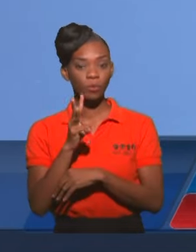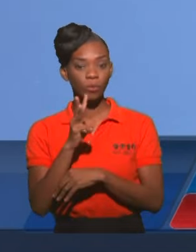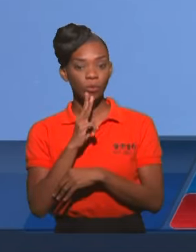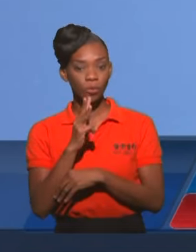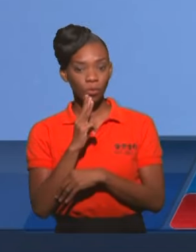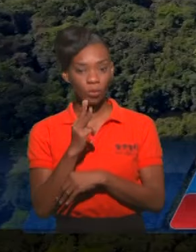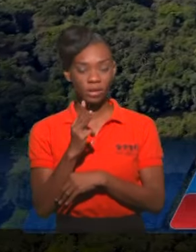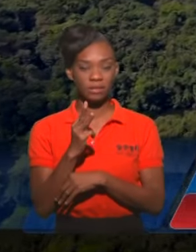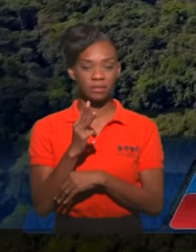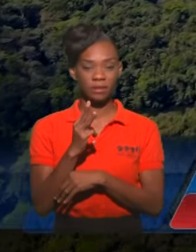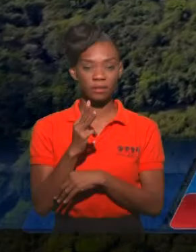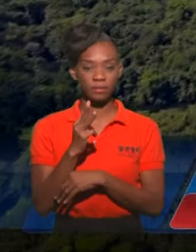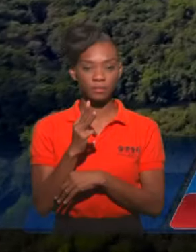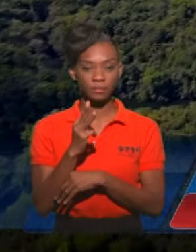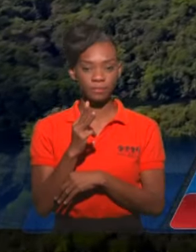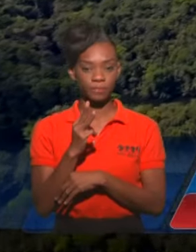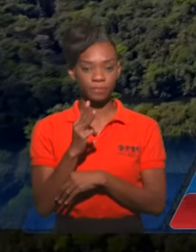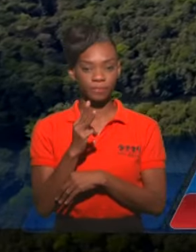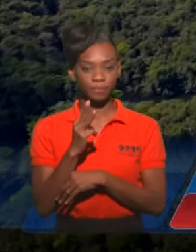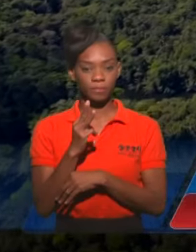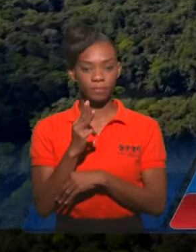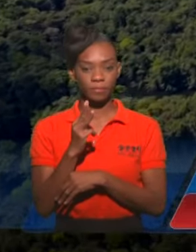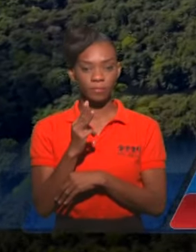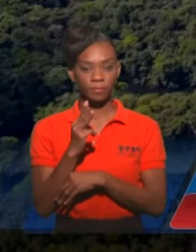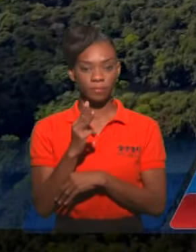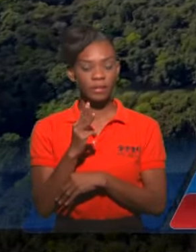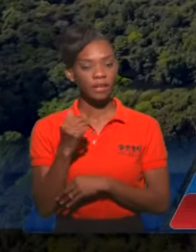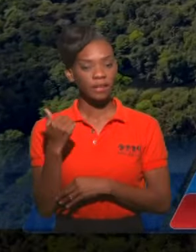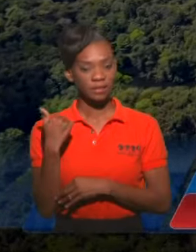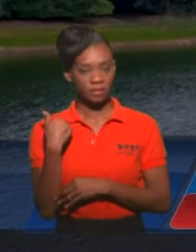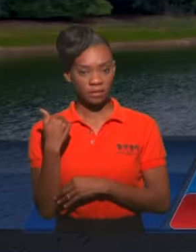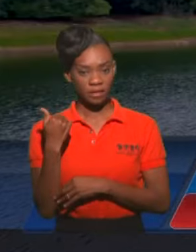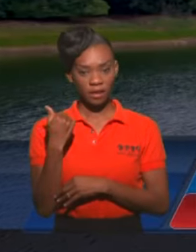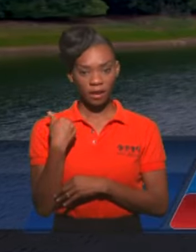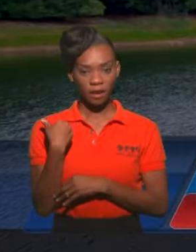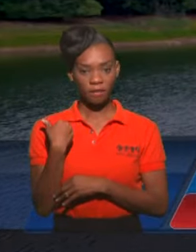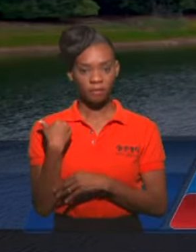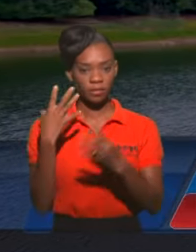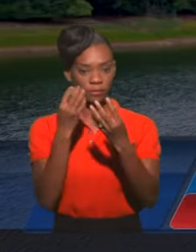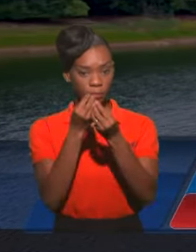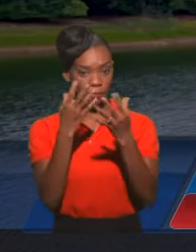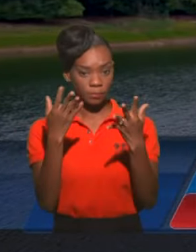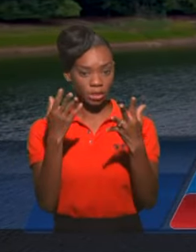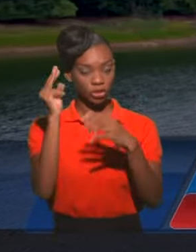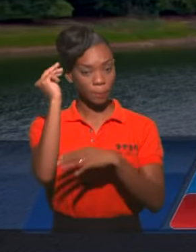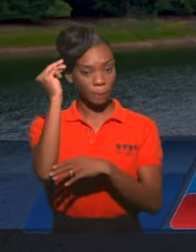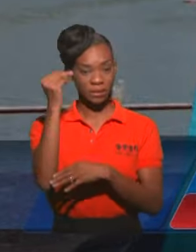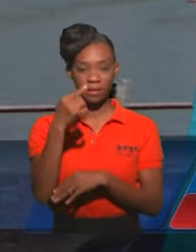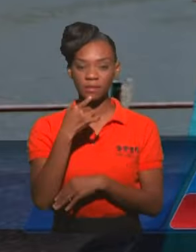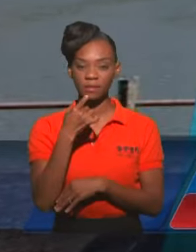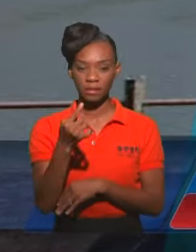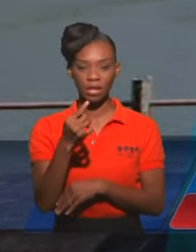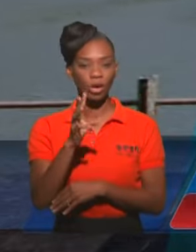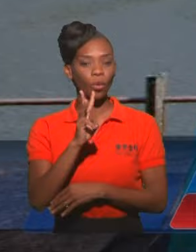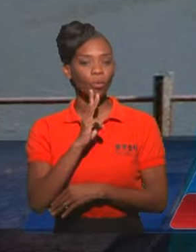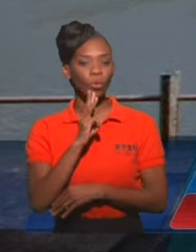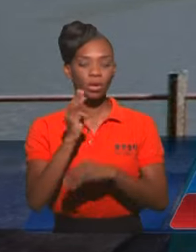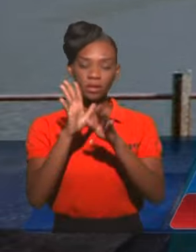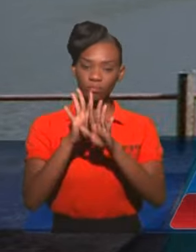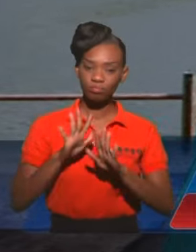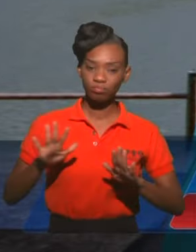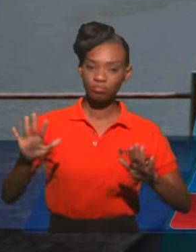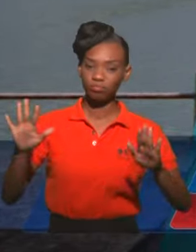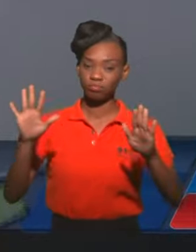country. In response via voice note, Minister Gonzales reiterated that water resources across the region have been